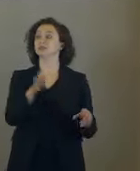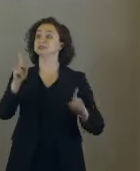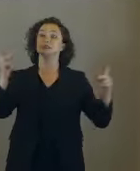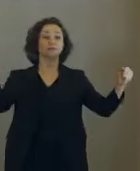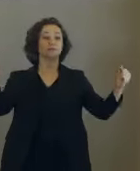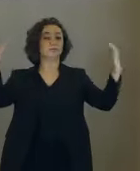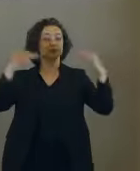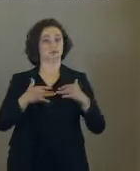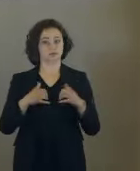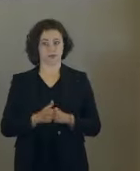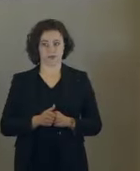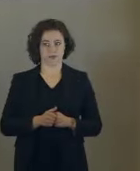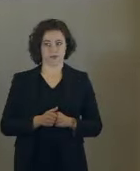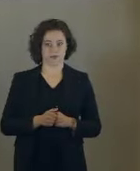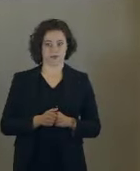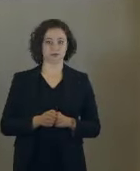room.